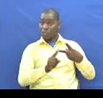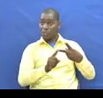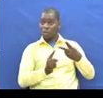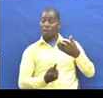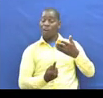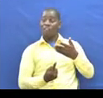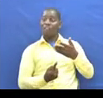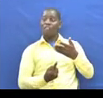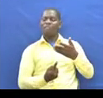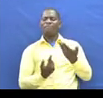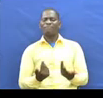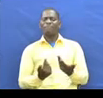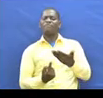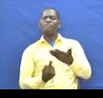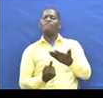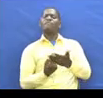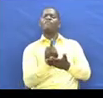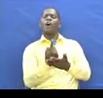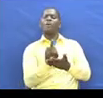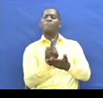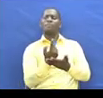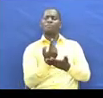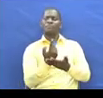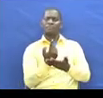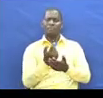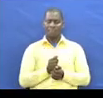This is activity 2. From